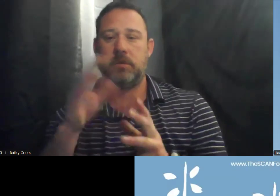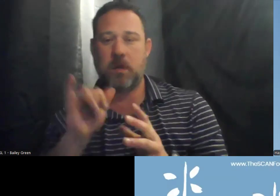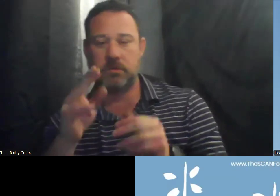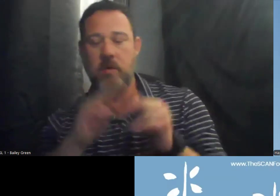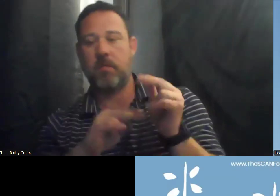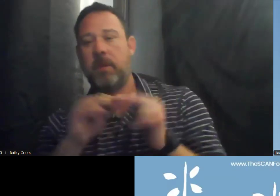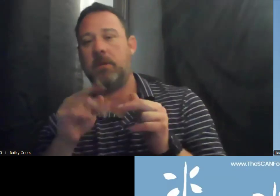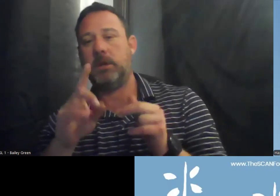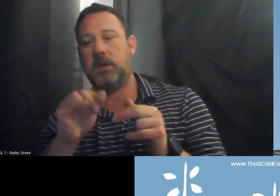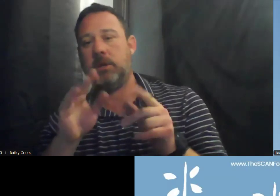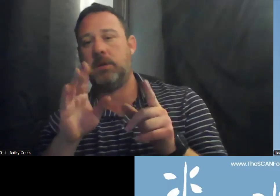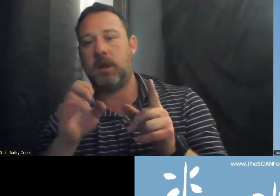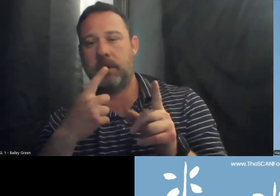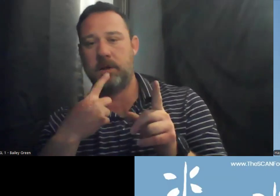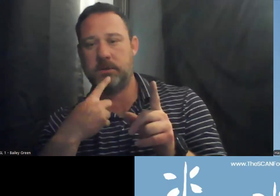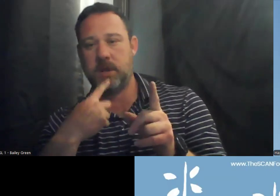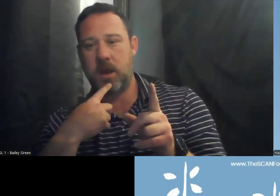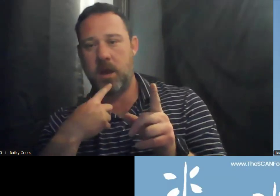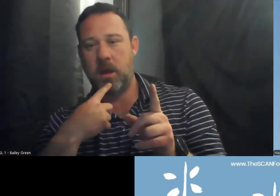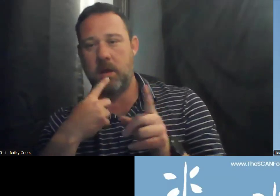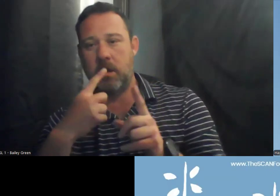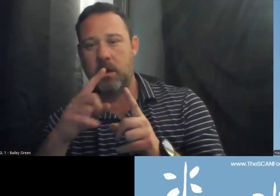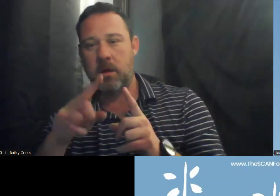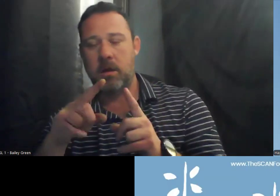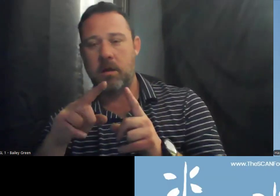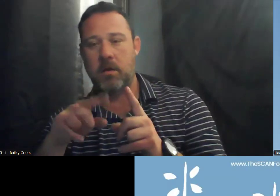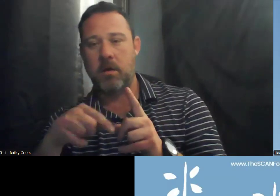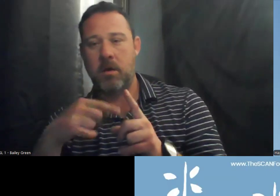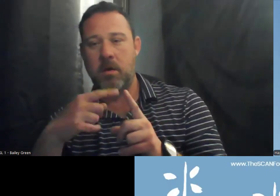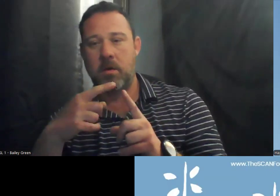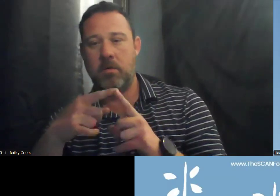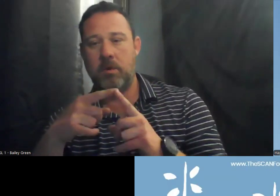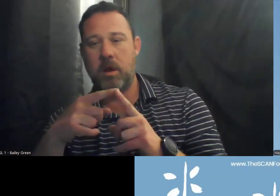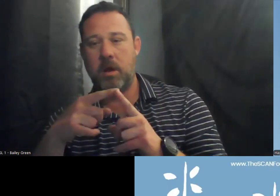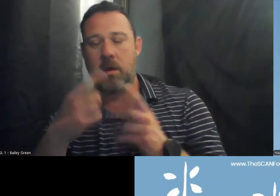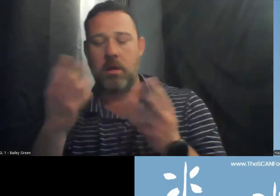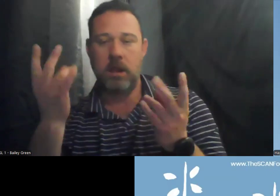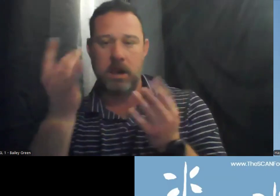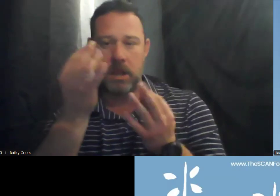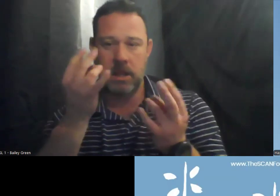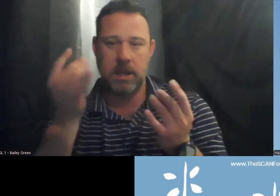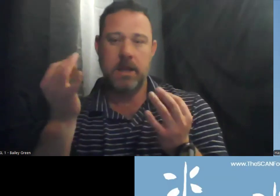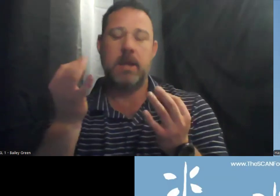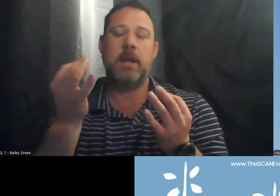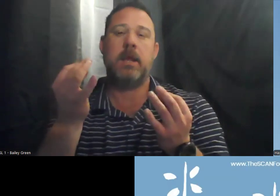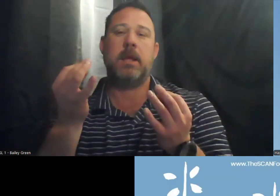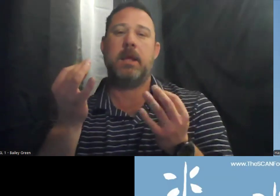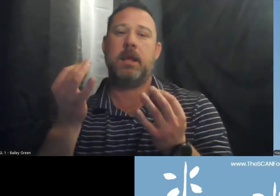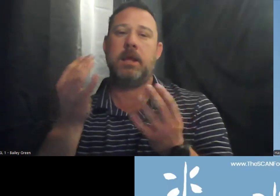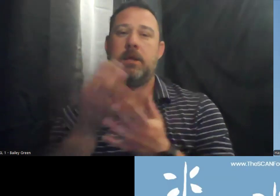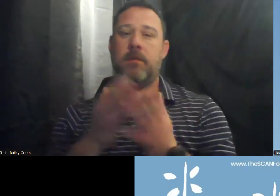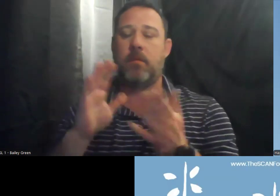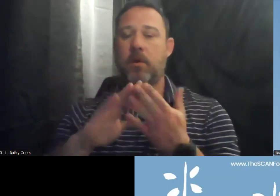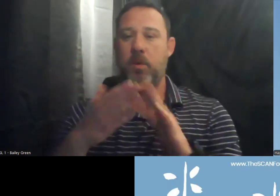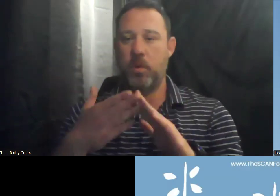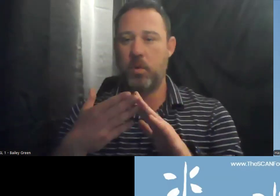on what Debbie is saying too, around just thinking about some of the communities